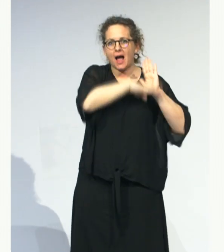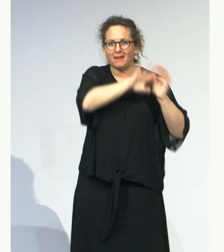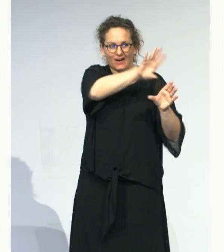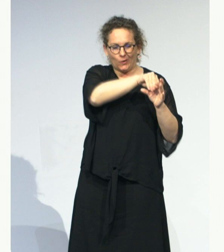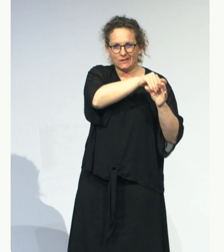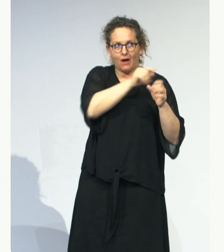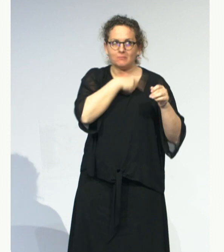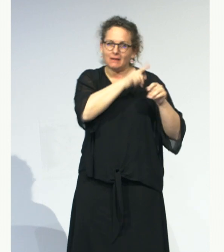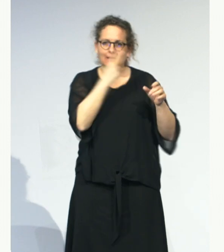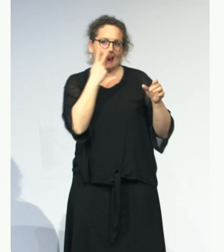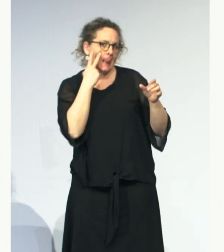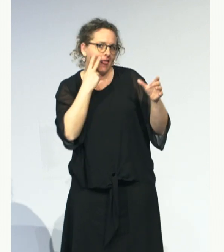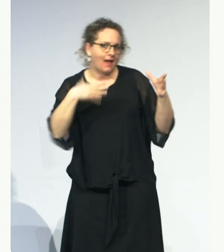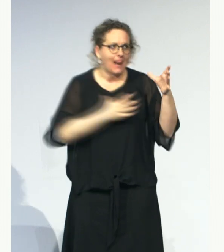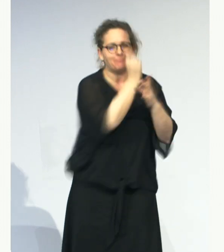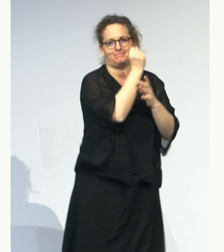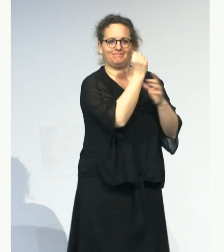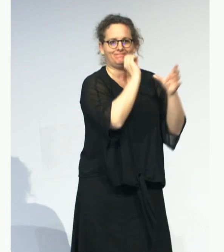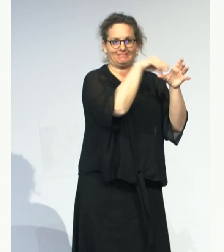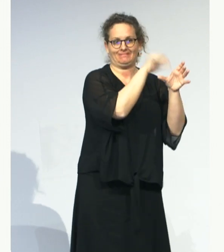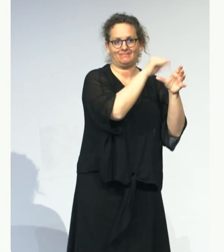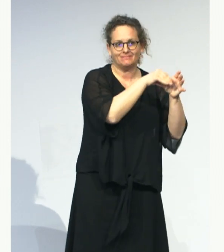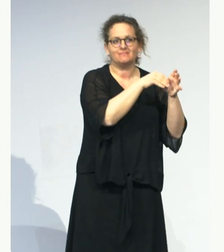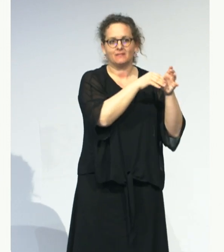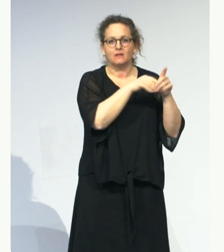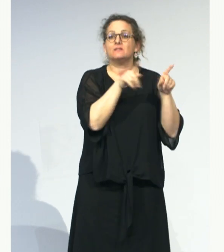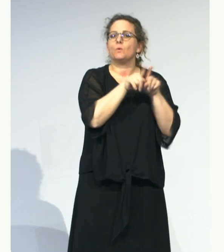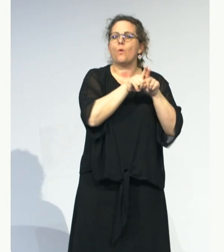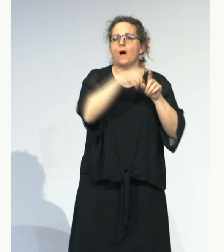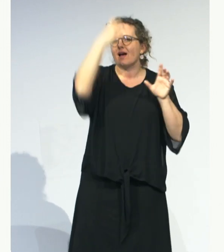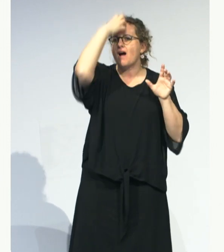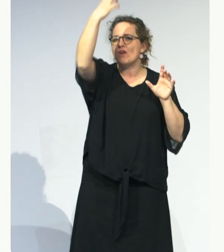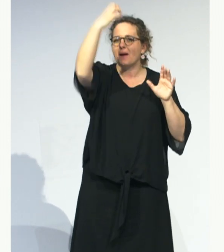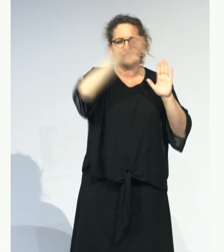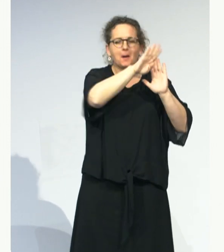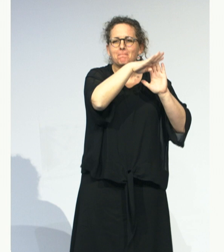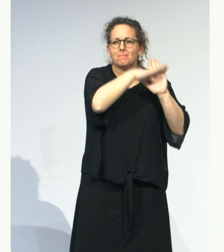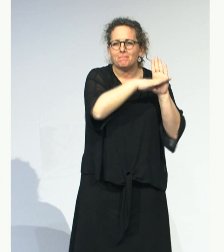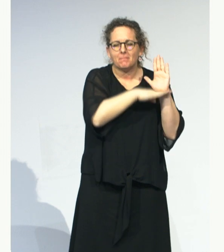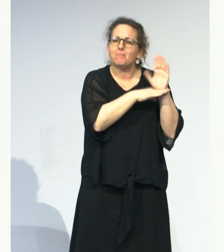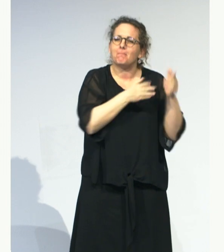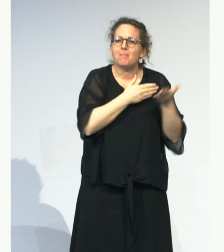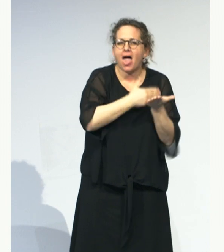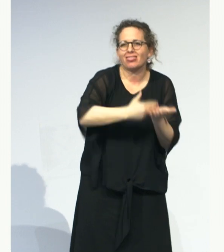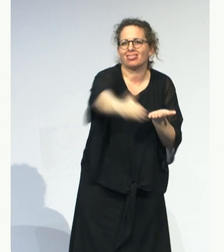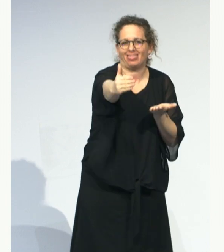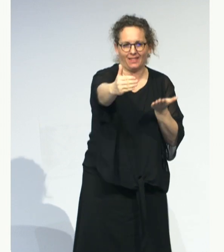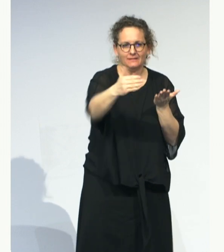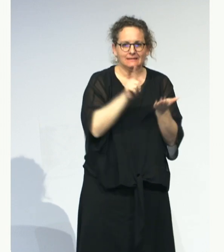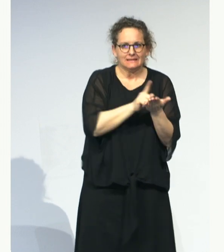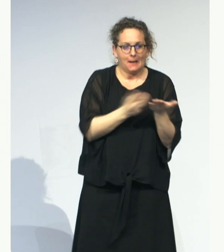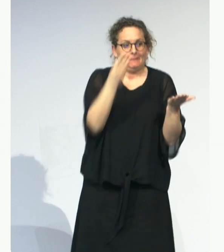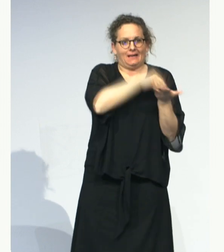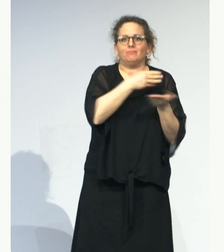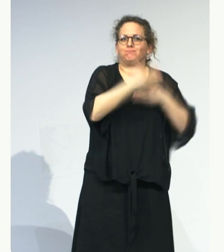Austria ratified the Disability Rights Convention in 2008 with the aim to ensure the inclusion of people